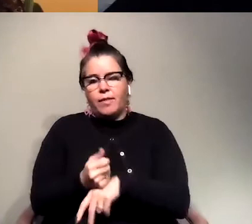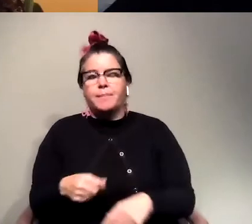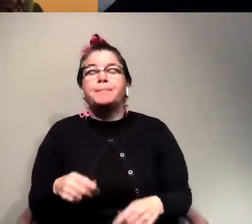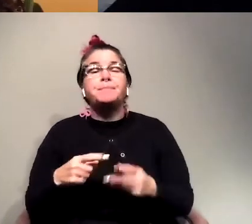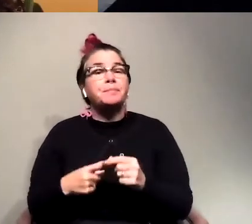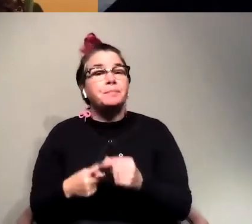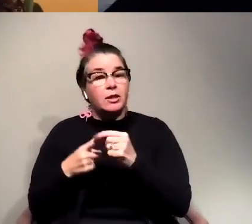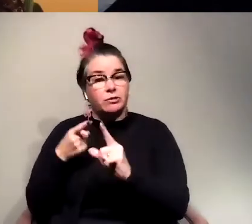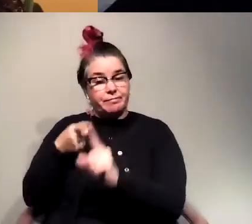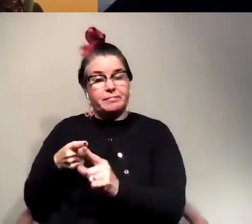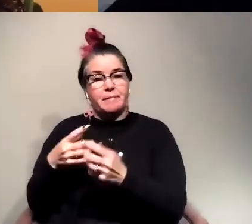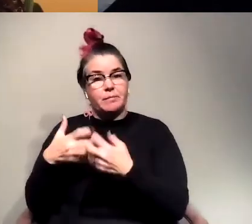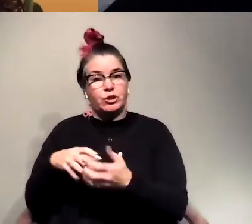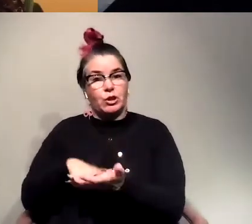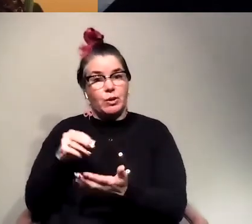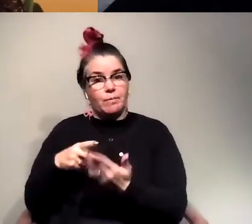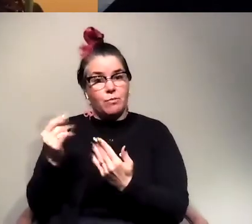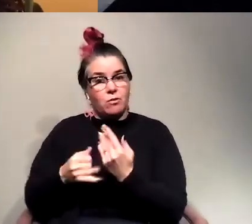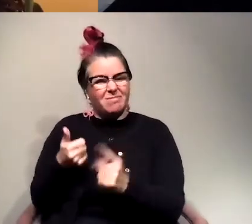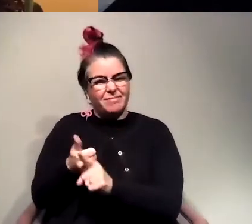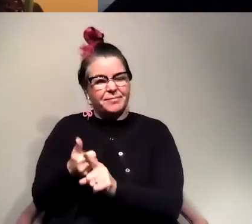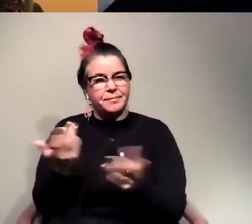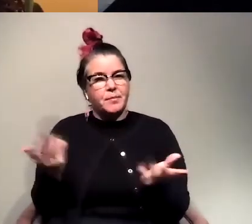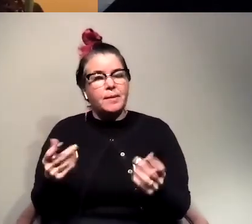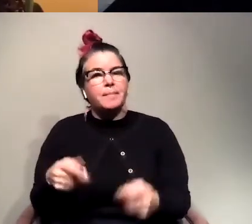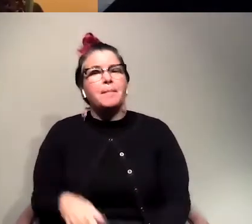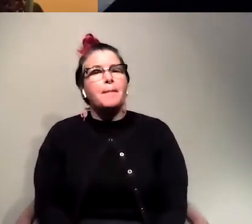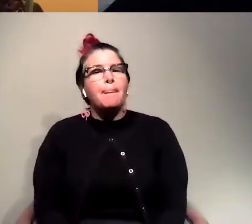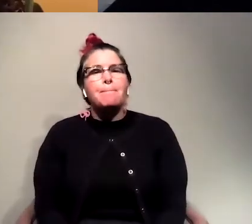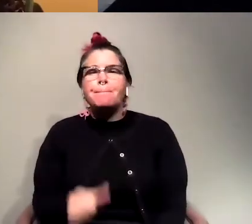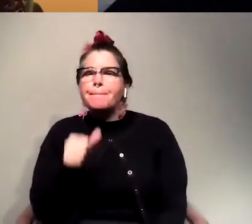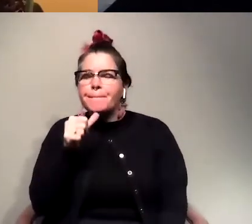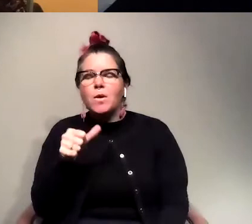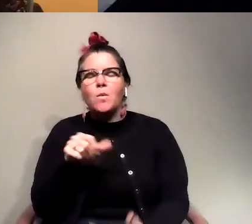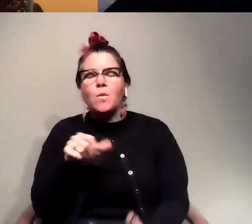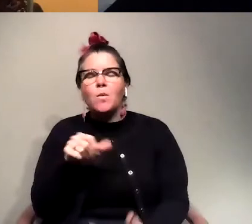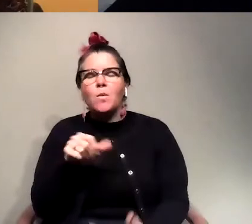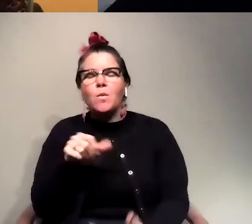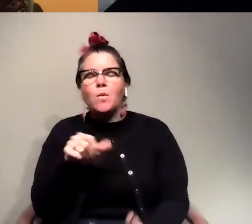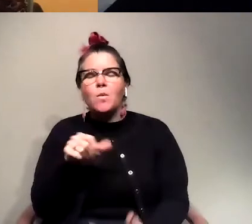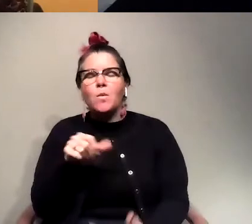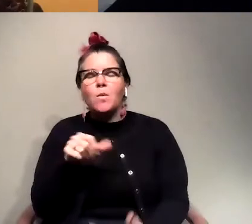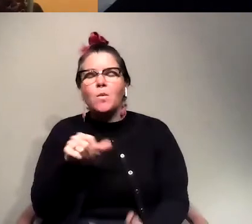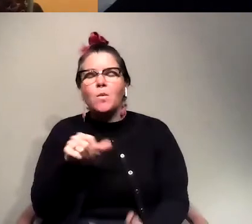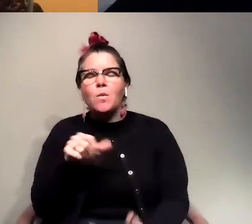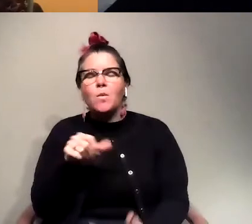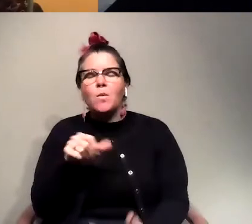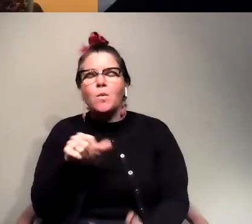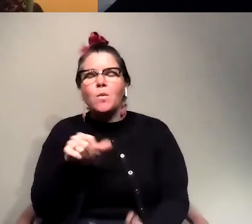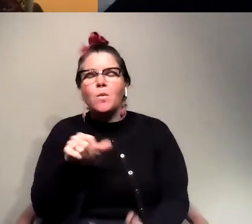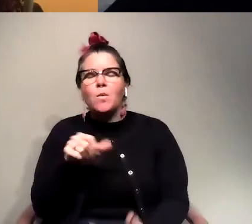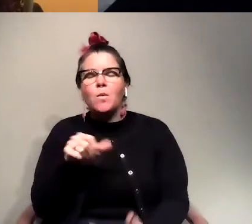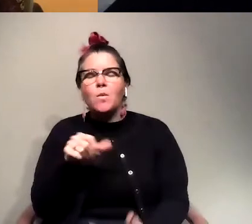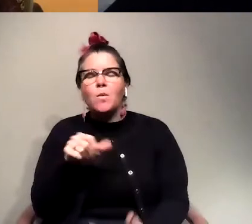learning programs is that they don't learn by being given step-by-step instructions on how to solve a problem.